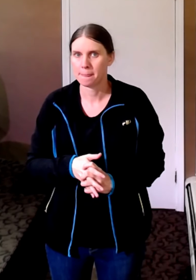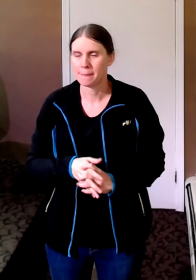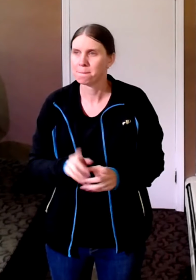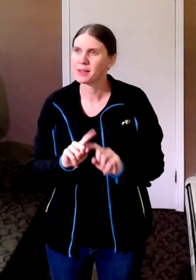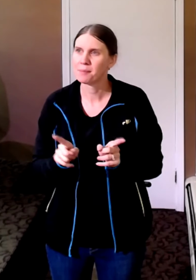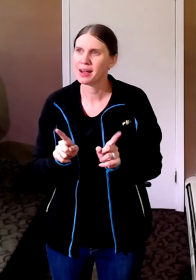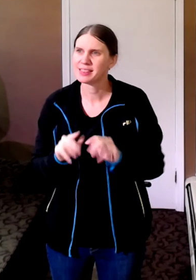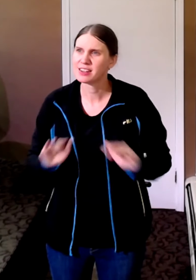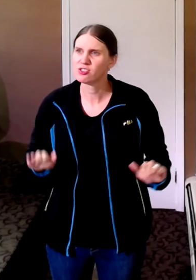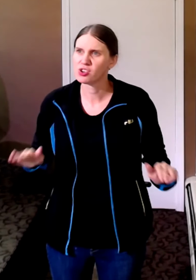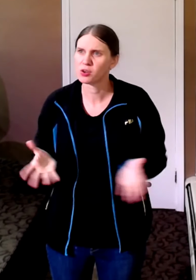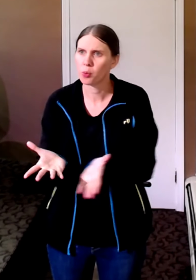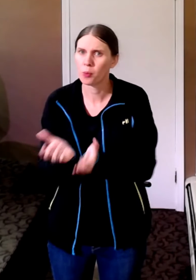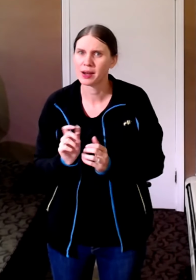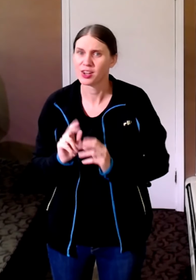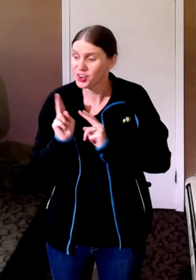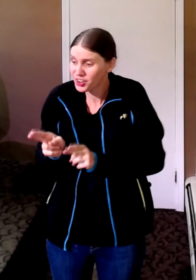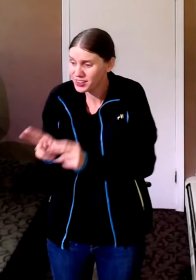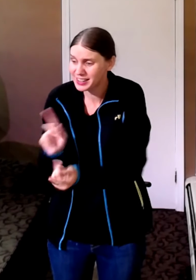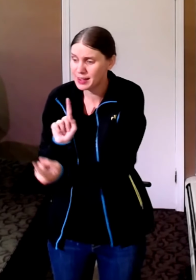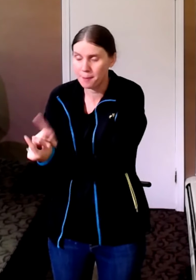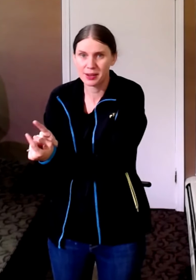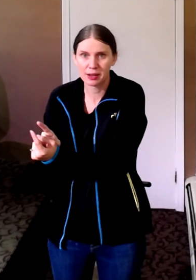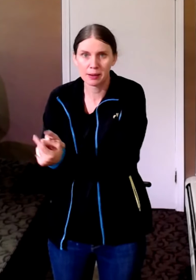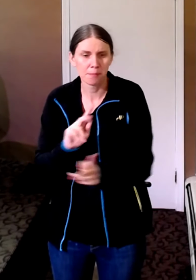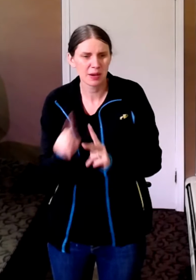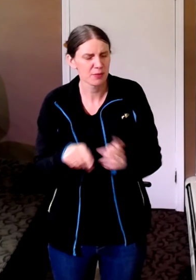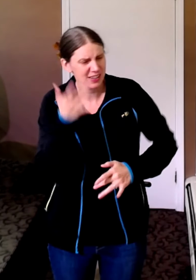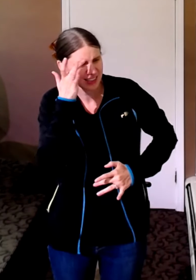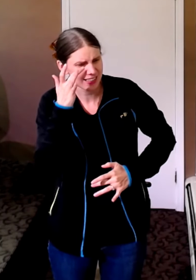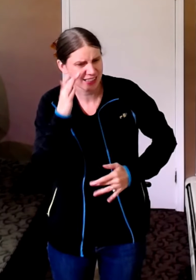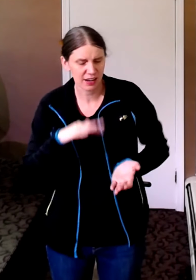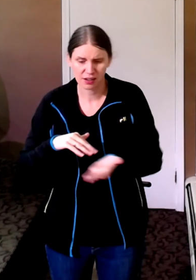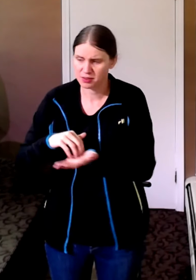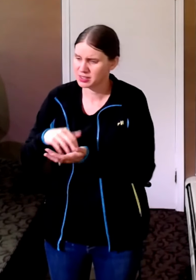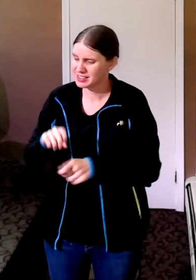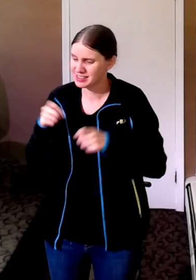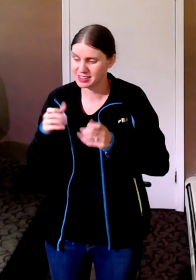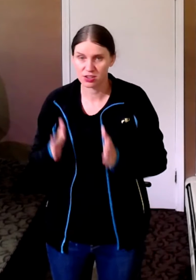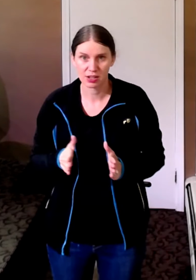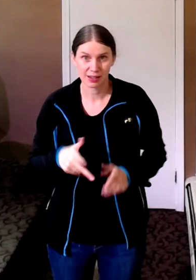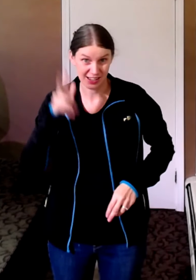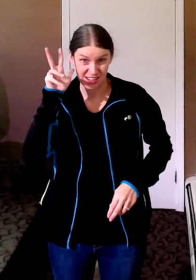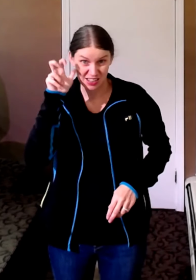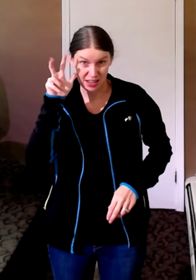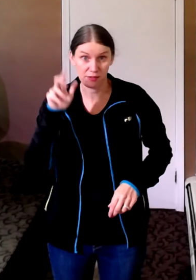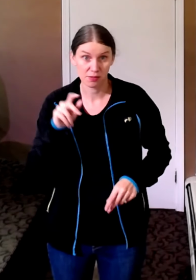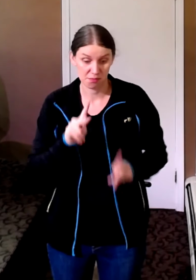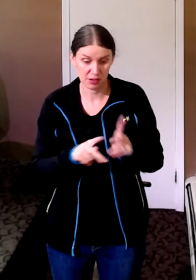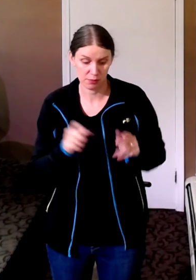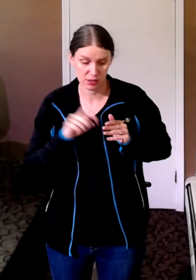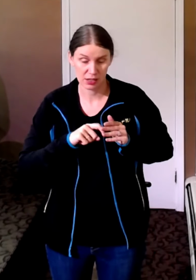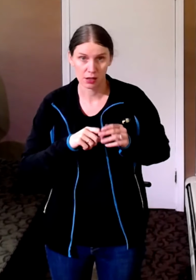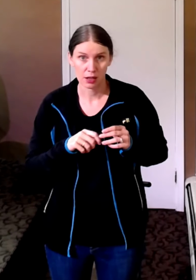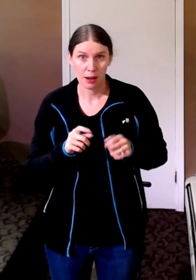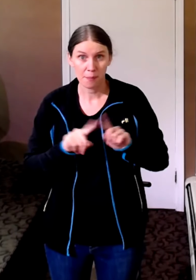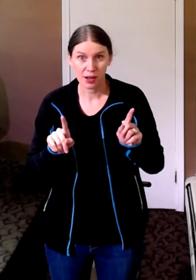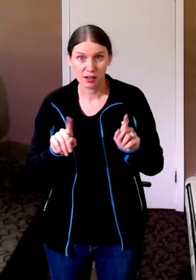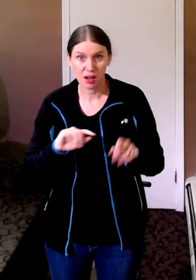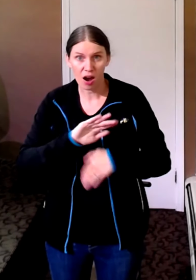And yet the children wanted to run to Him, people with ailments, people who were full of sin, even demon-possessed people